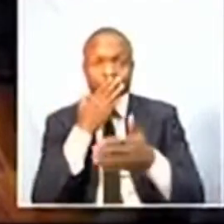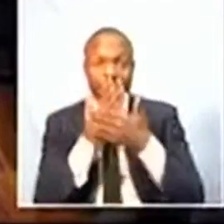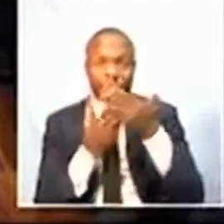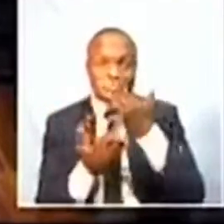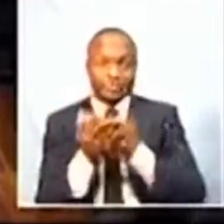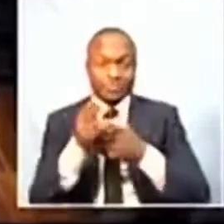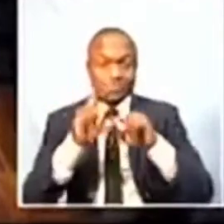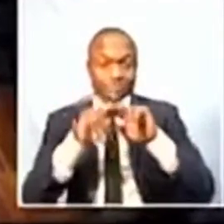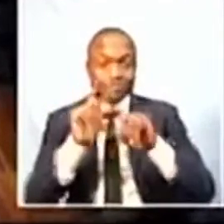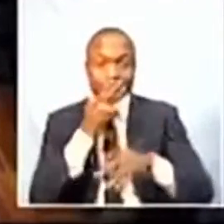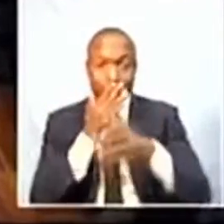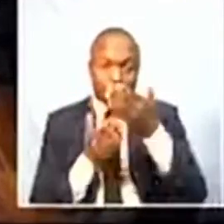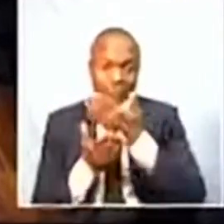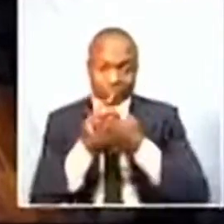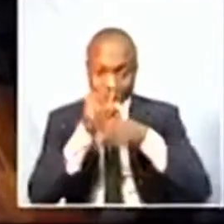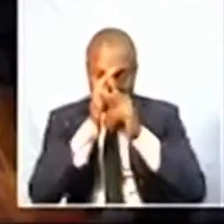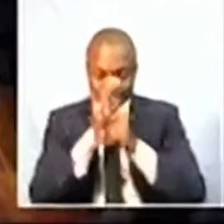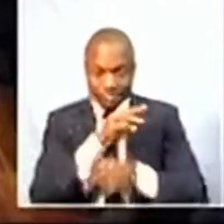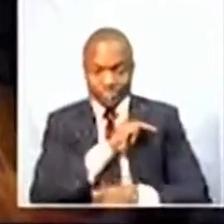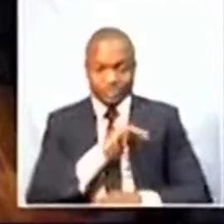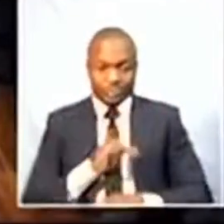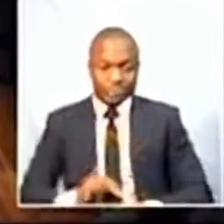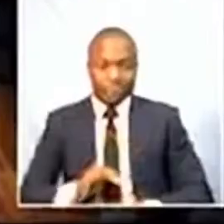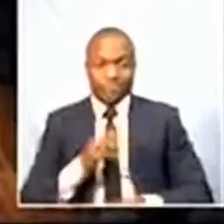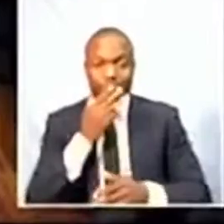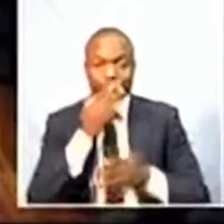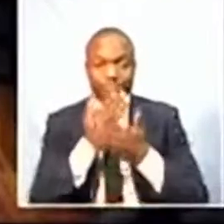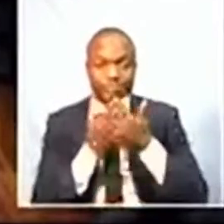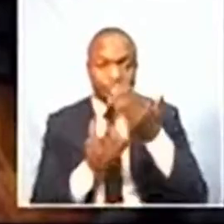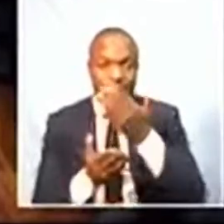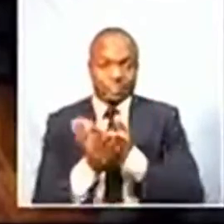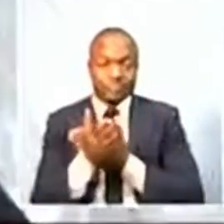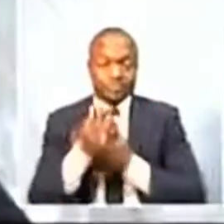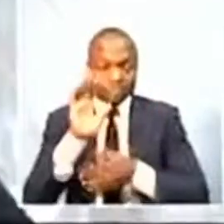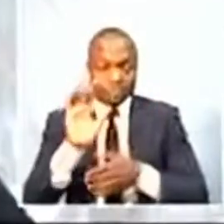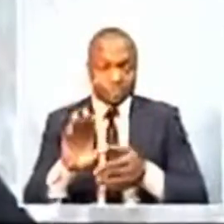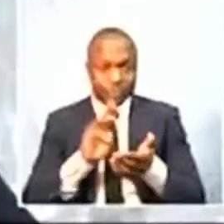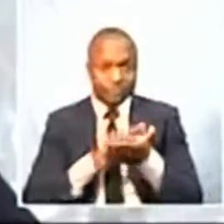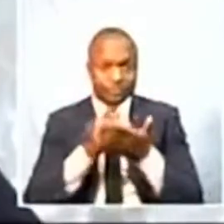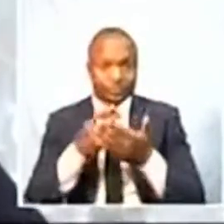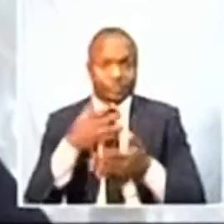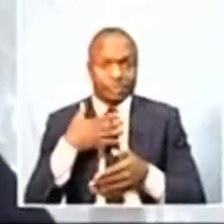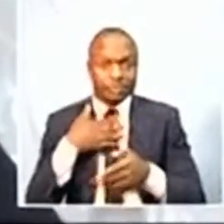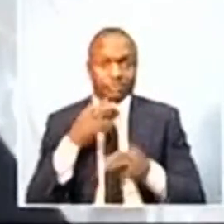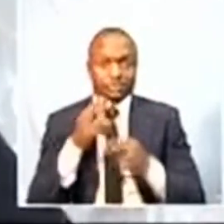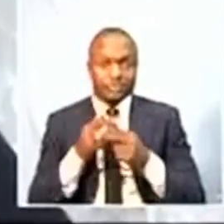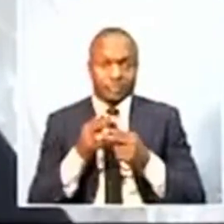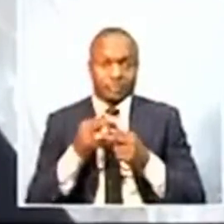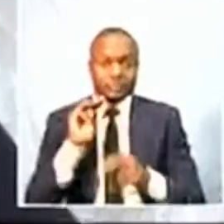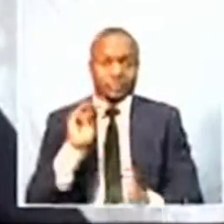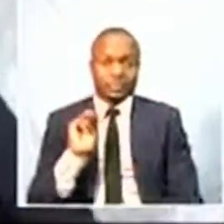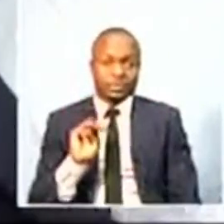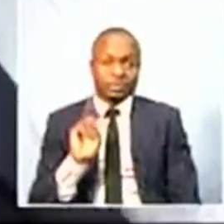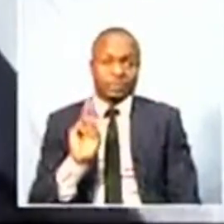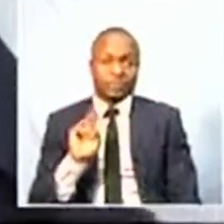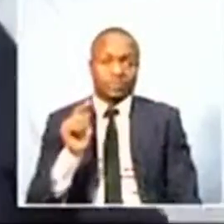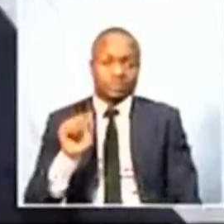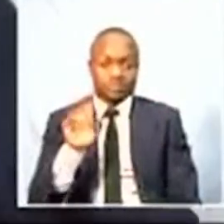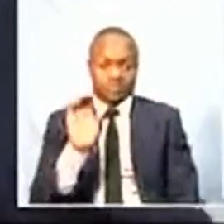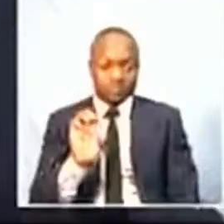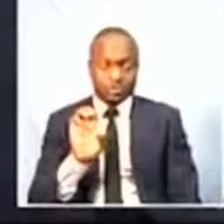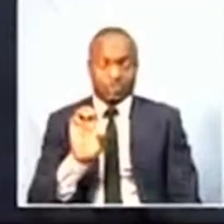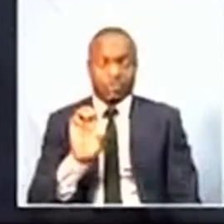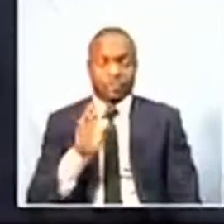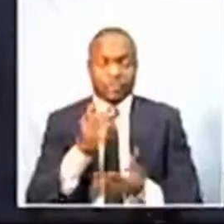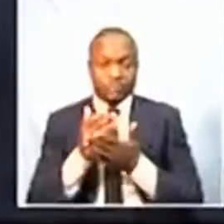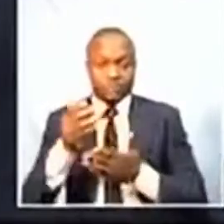Good morning, honorable members. Good morning, permanent witnesses. My name is Bernard Mtale. I'm Assistant Procurement